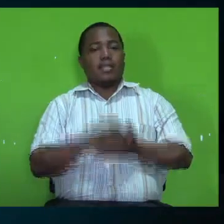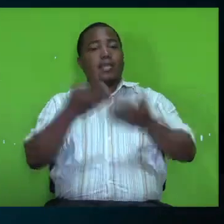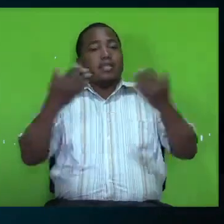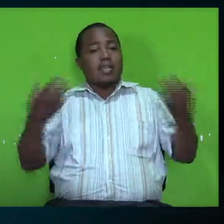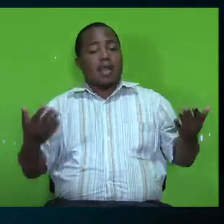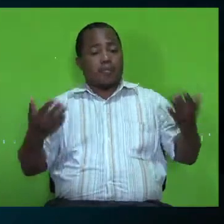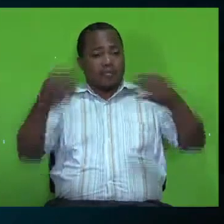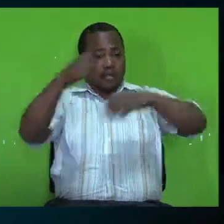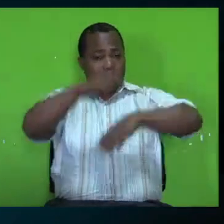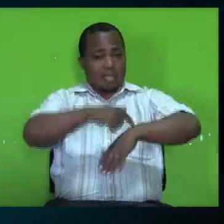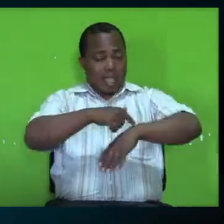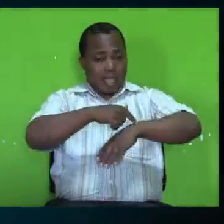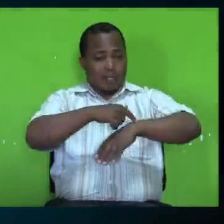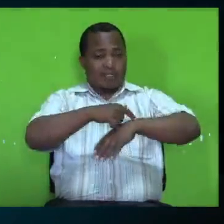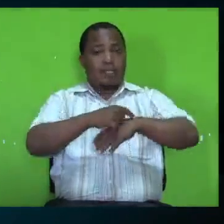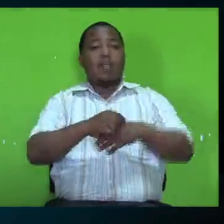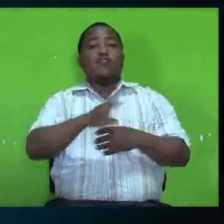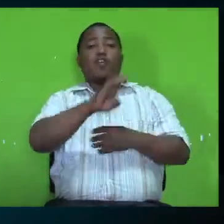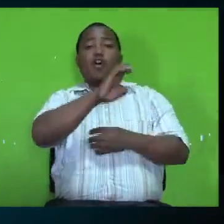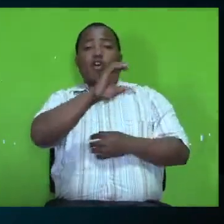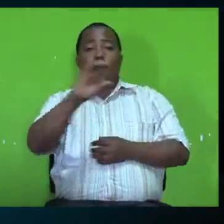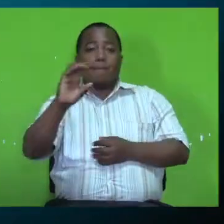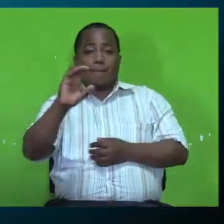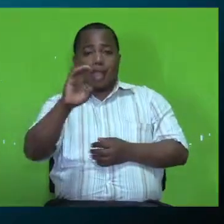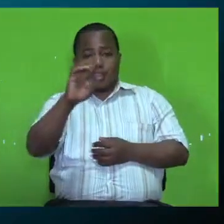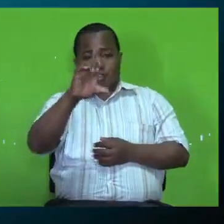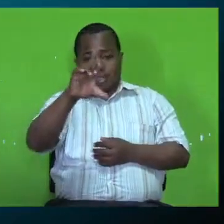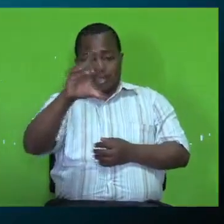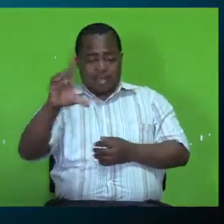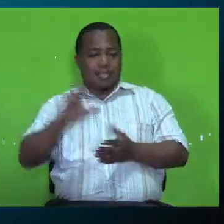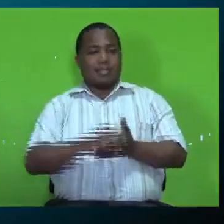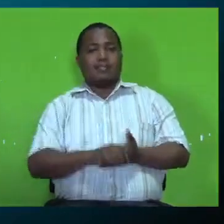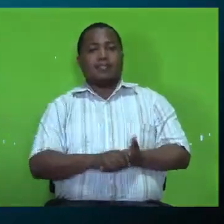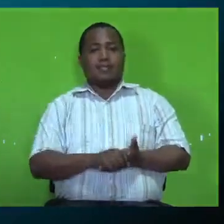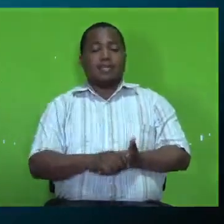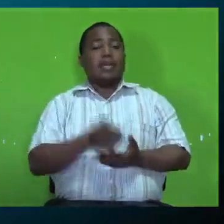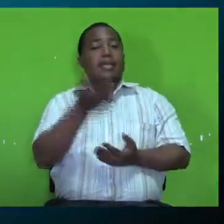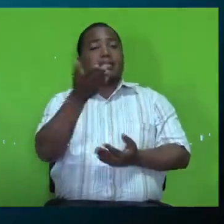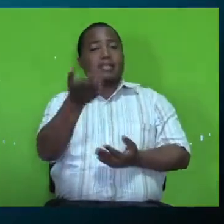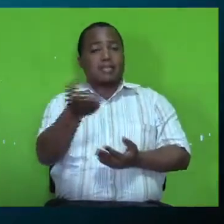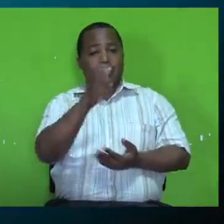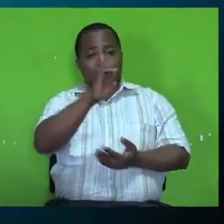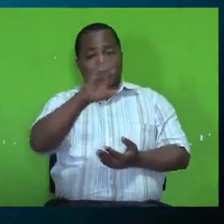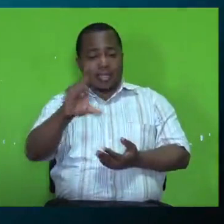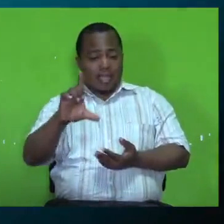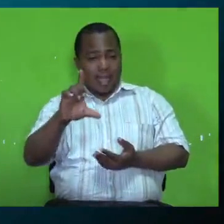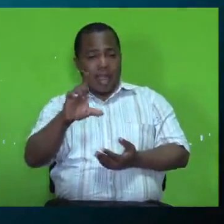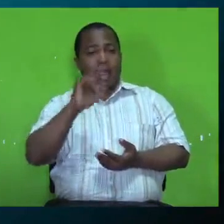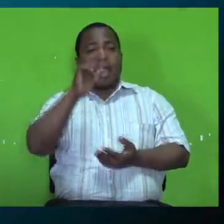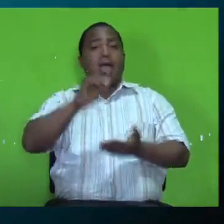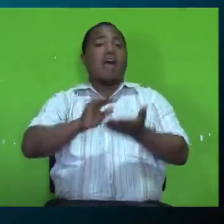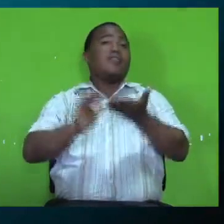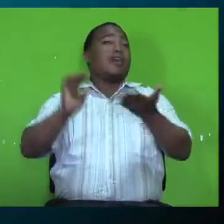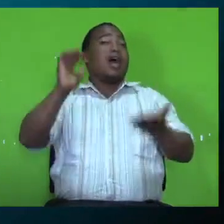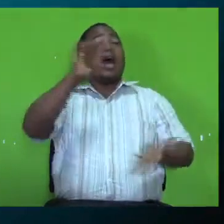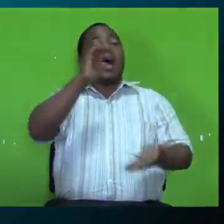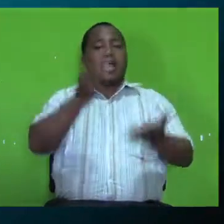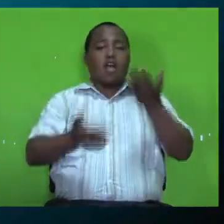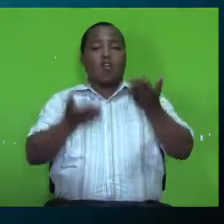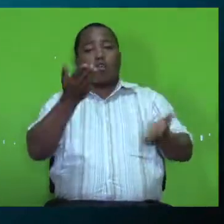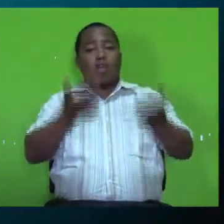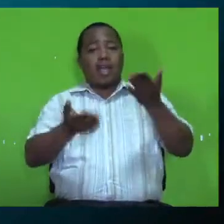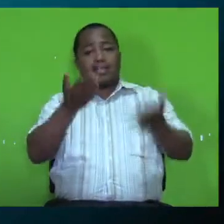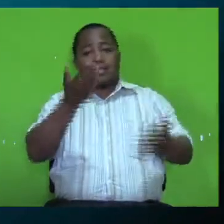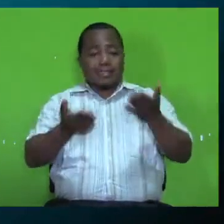Now is a time for companion cells. The companion cells have higher quantities